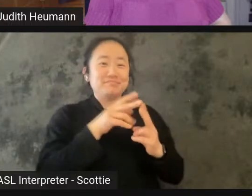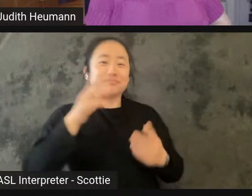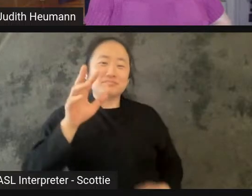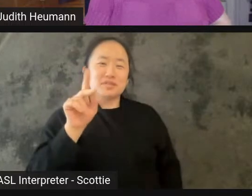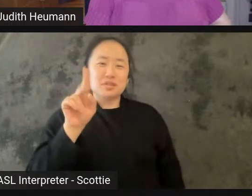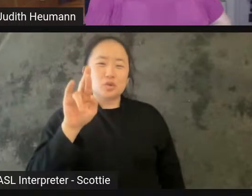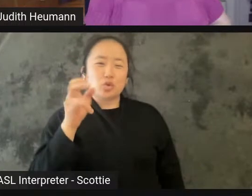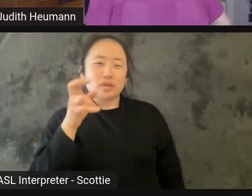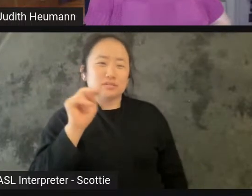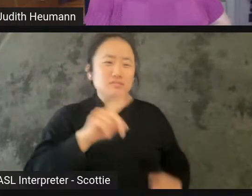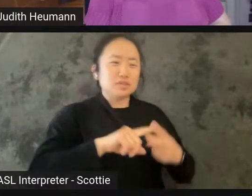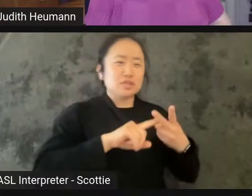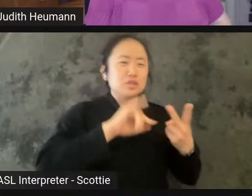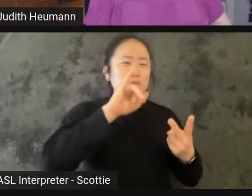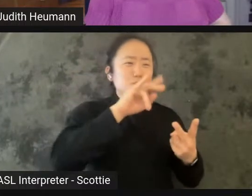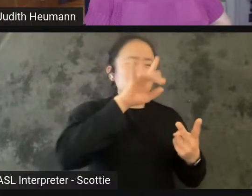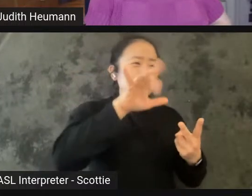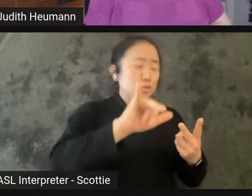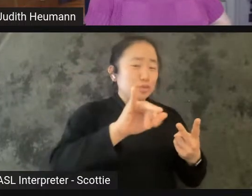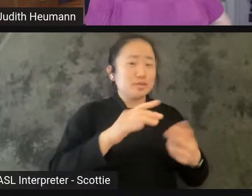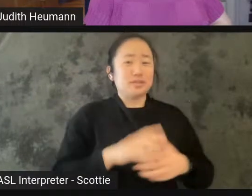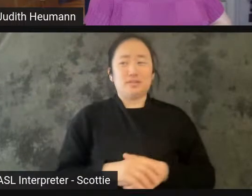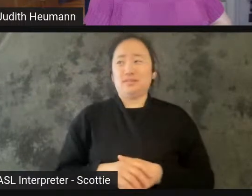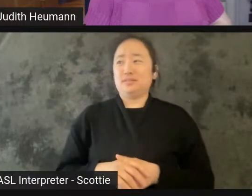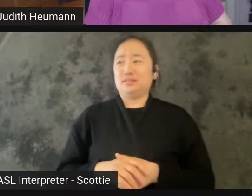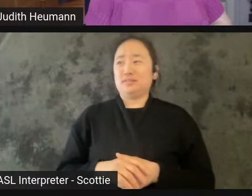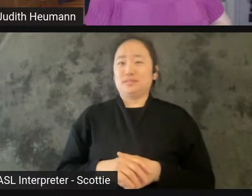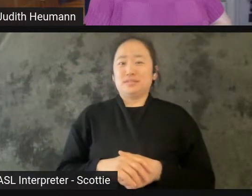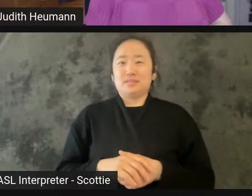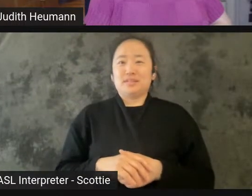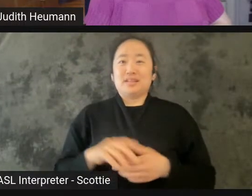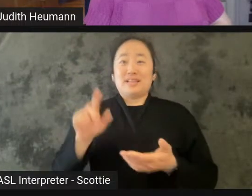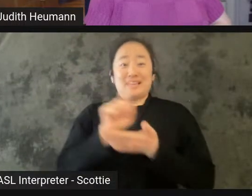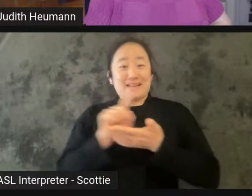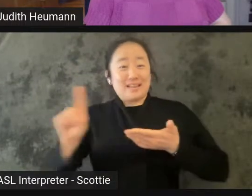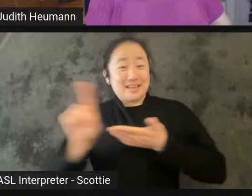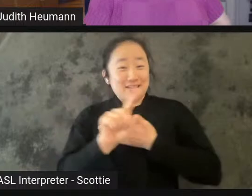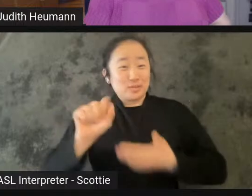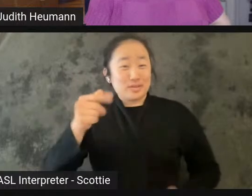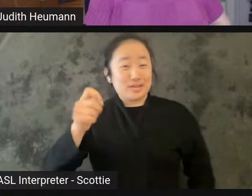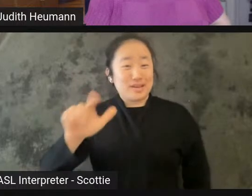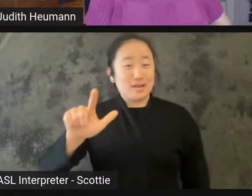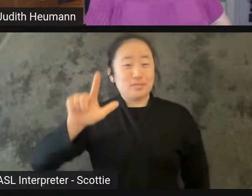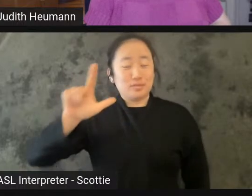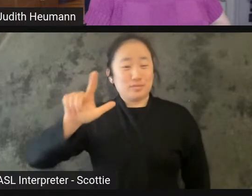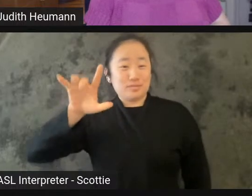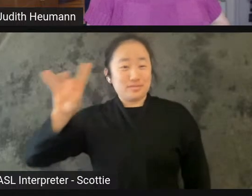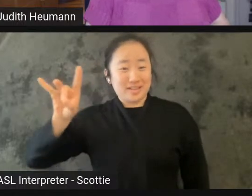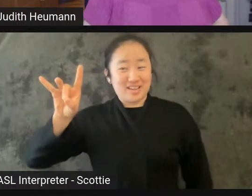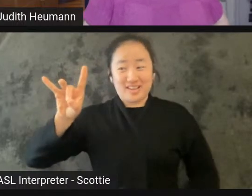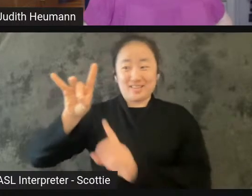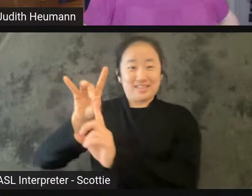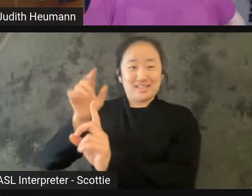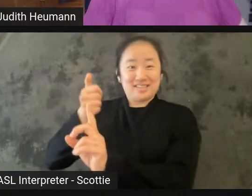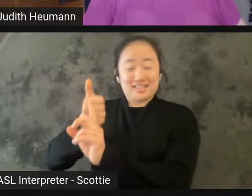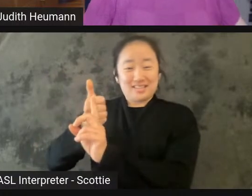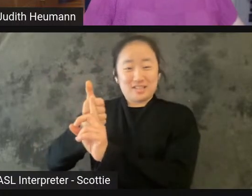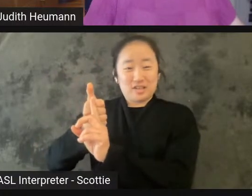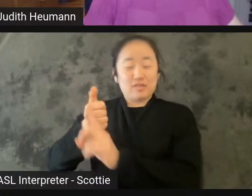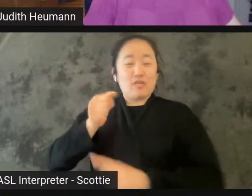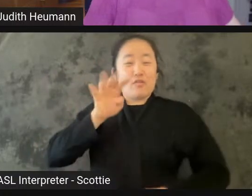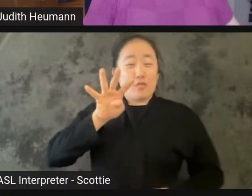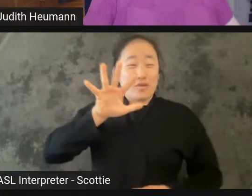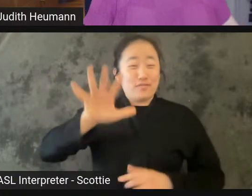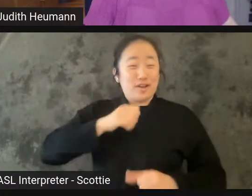1 week from today, April 28th, will mark 45 years since the signing of Section